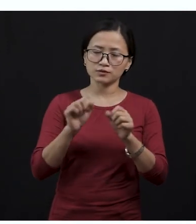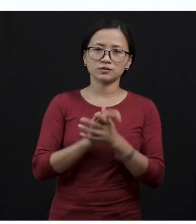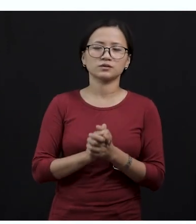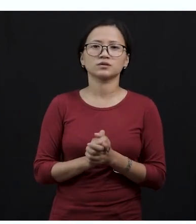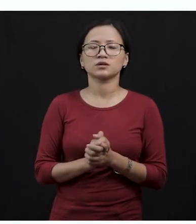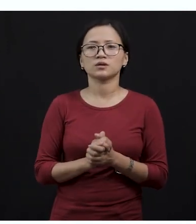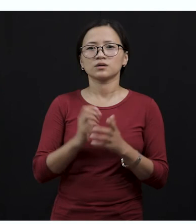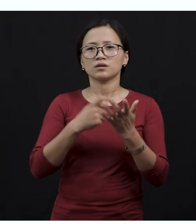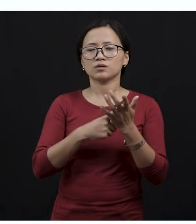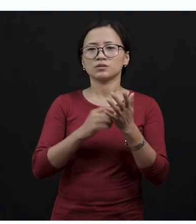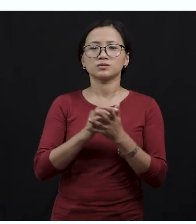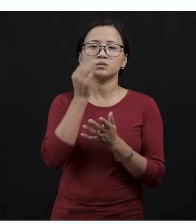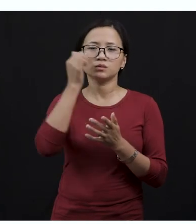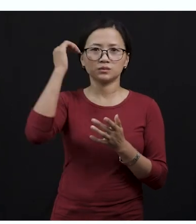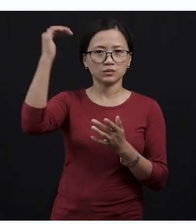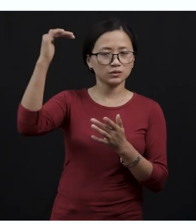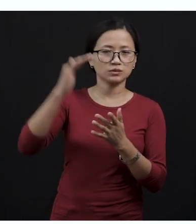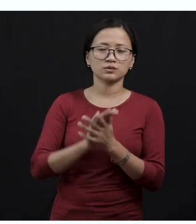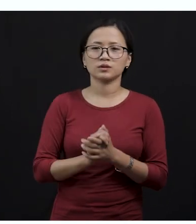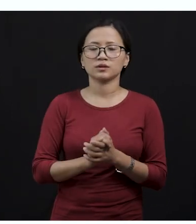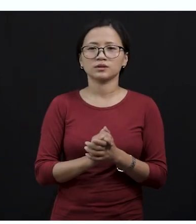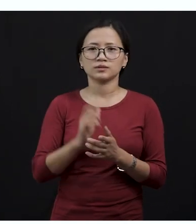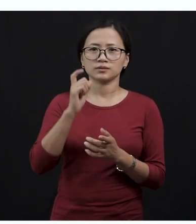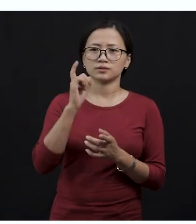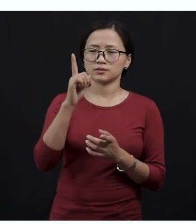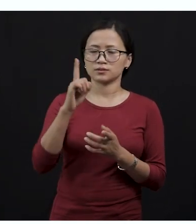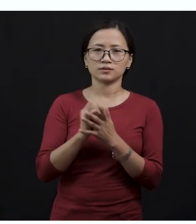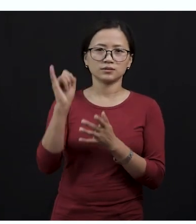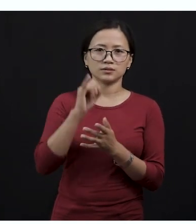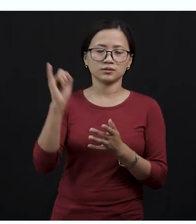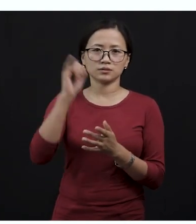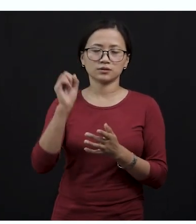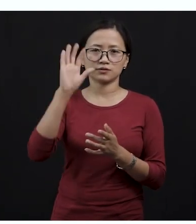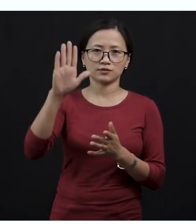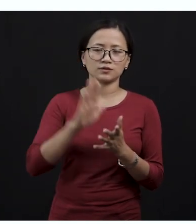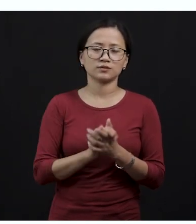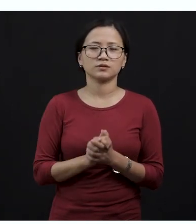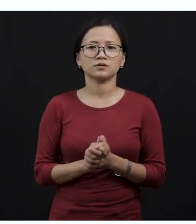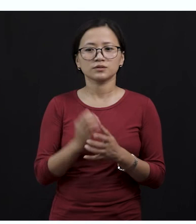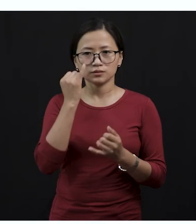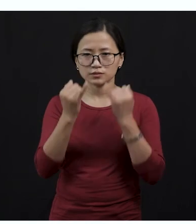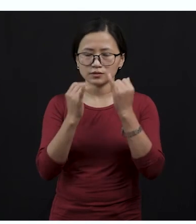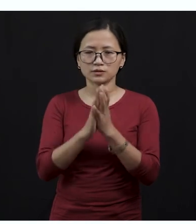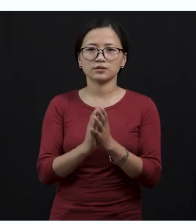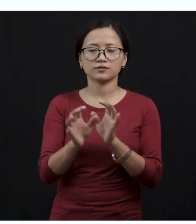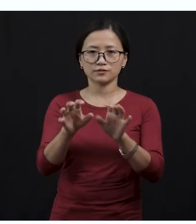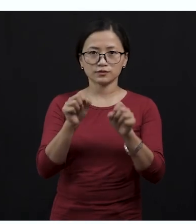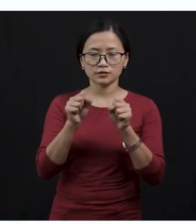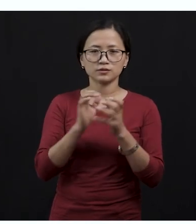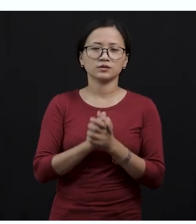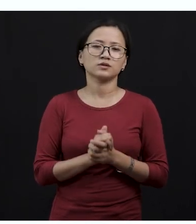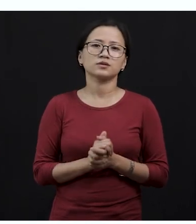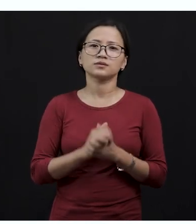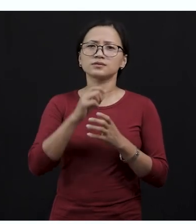the year 1665 discovered cell while observing a cork under a simple